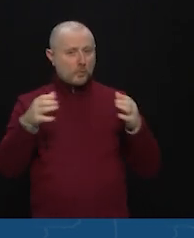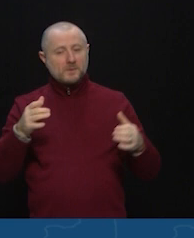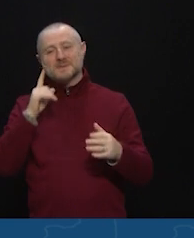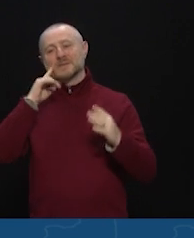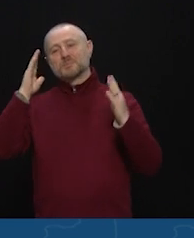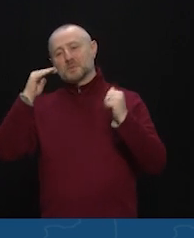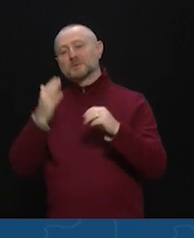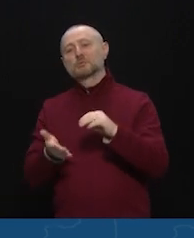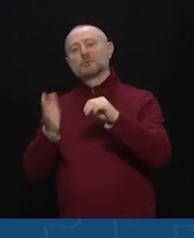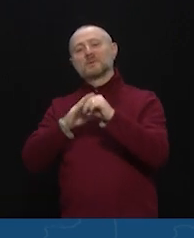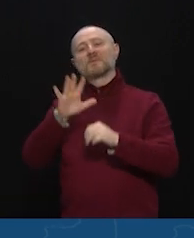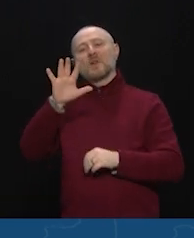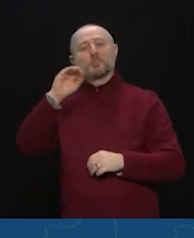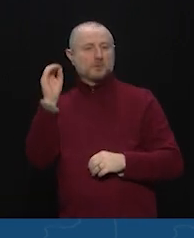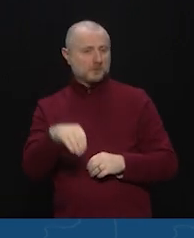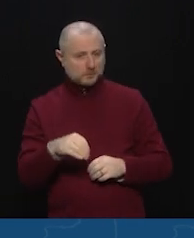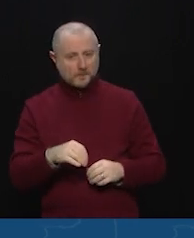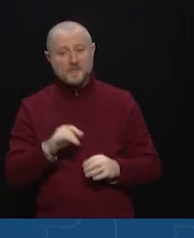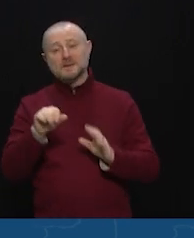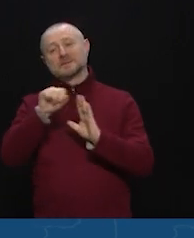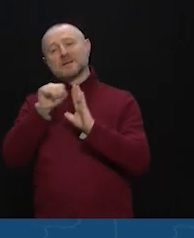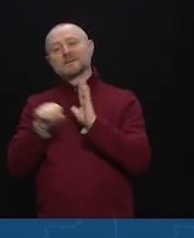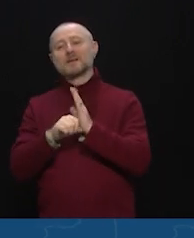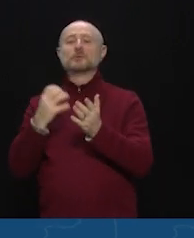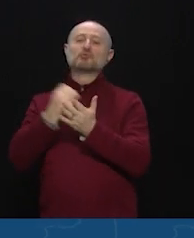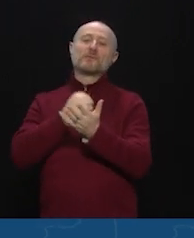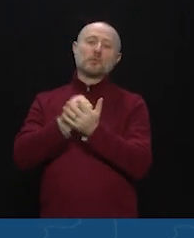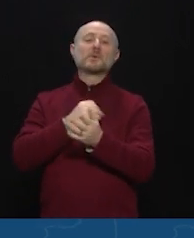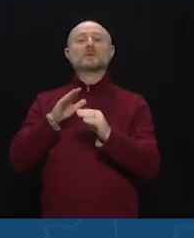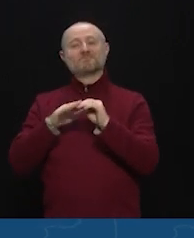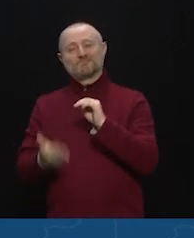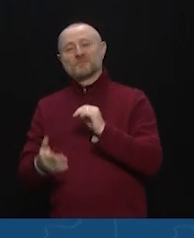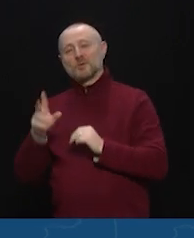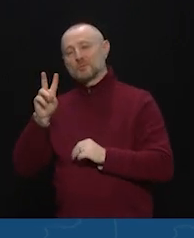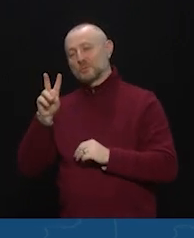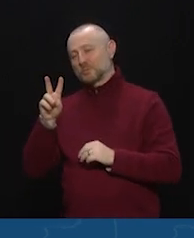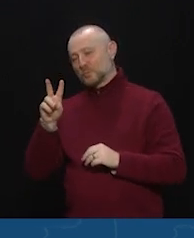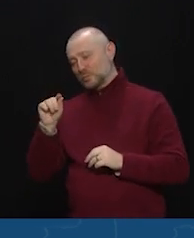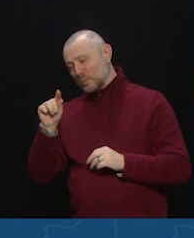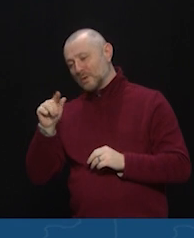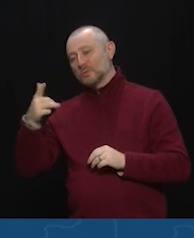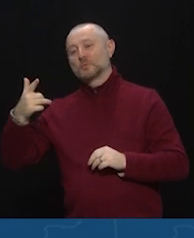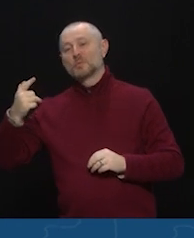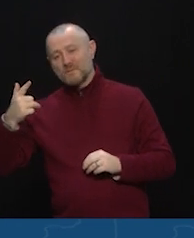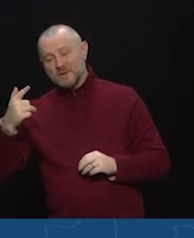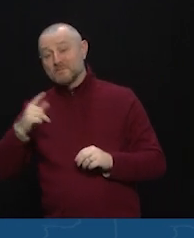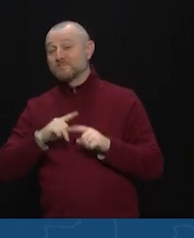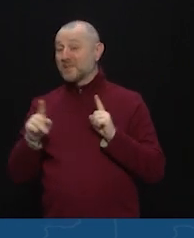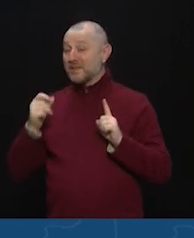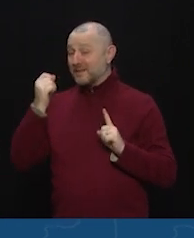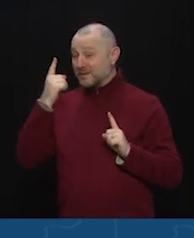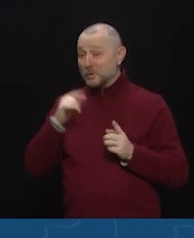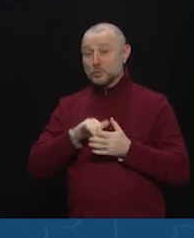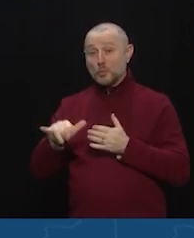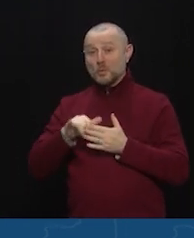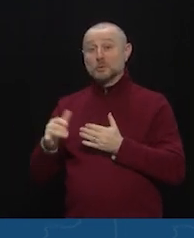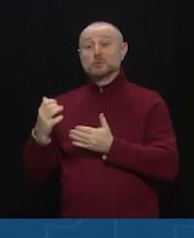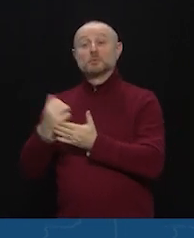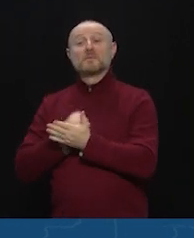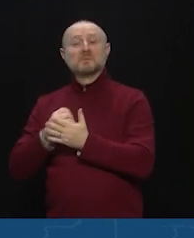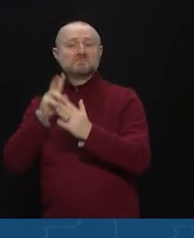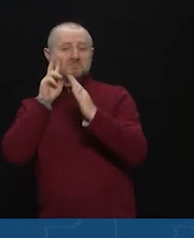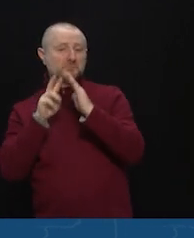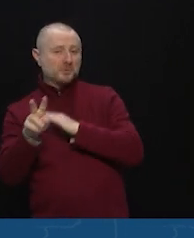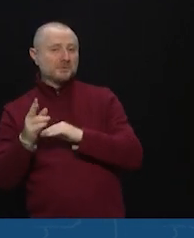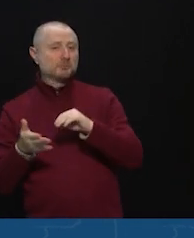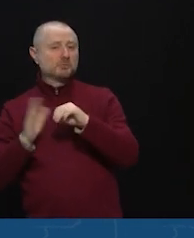5%. State wage growth actually fell in 2021, right? But New York State wage growth is projected to increase by 11.4%